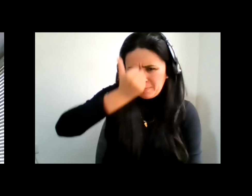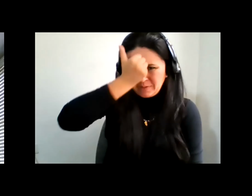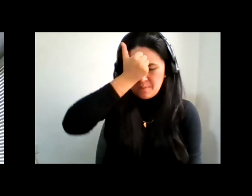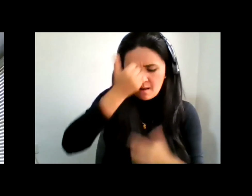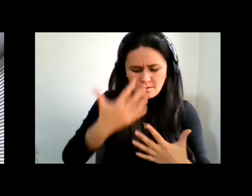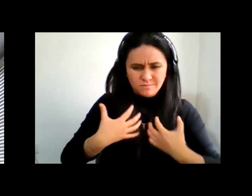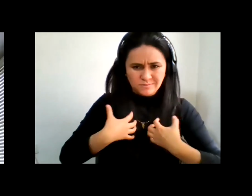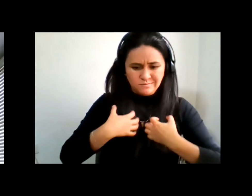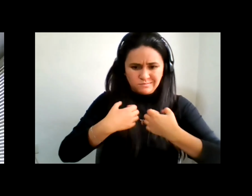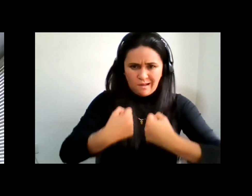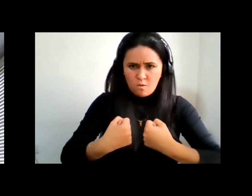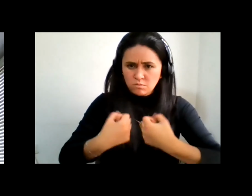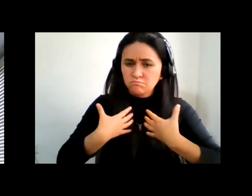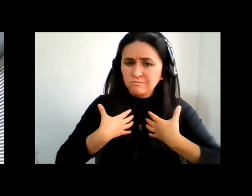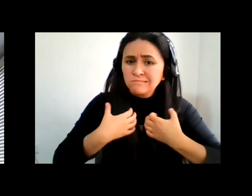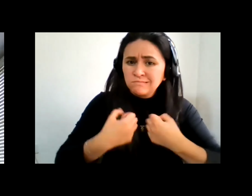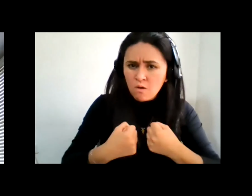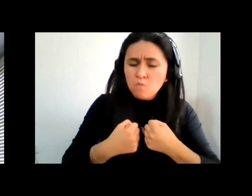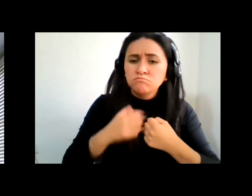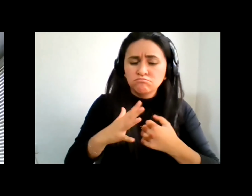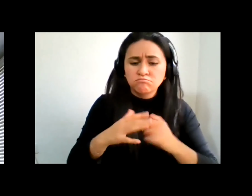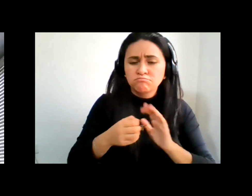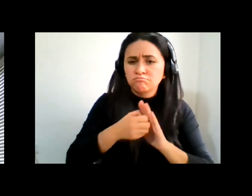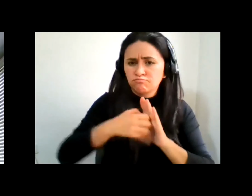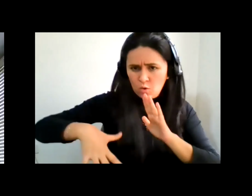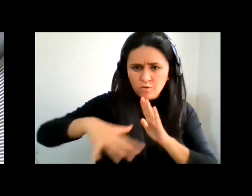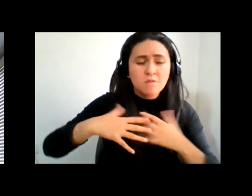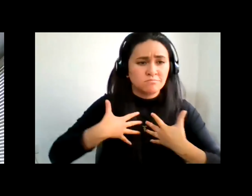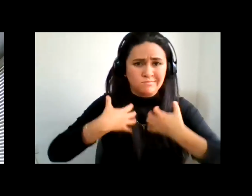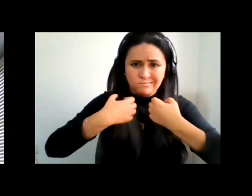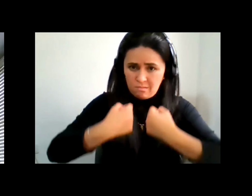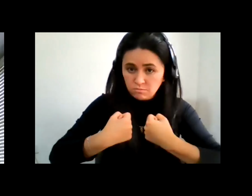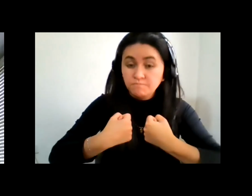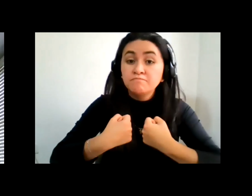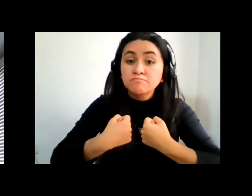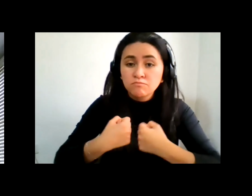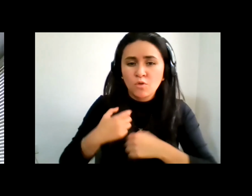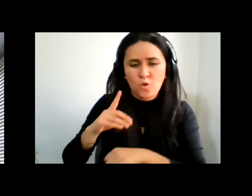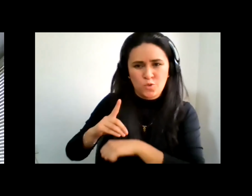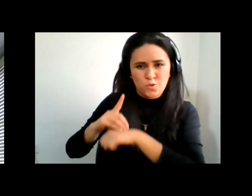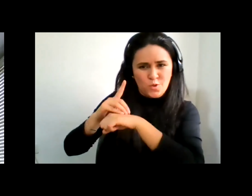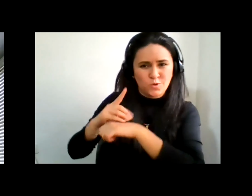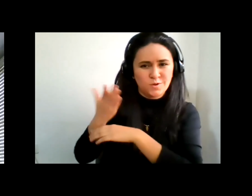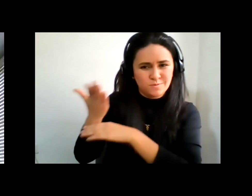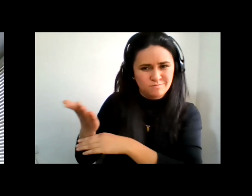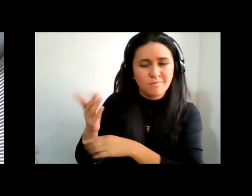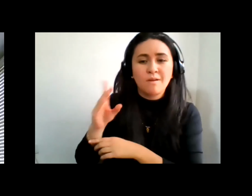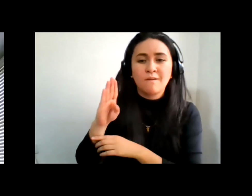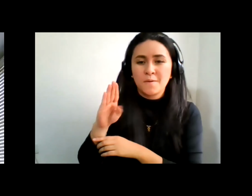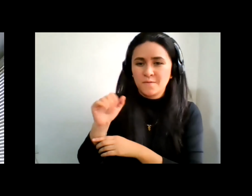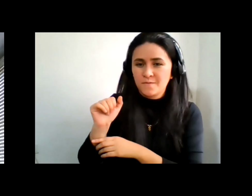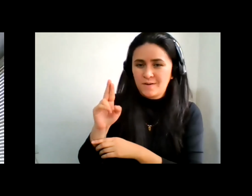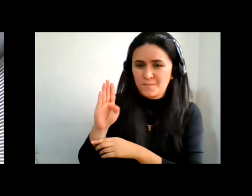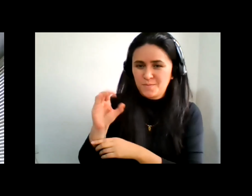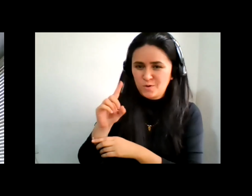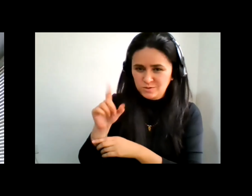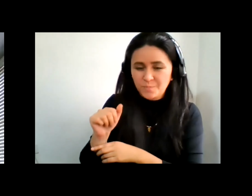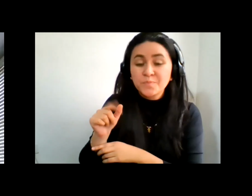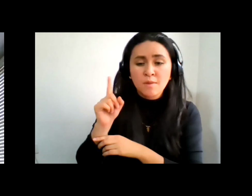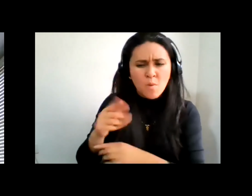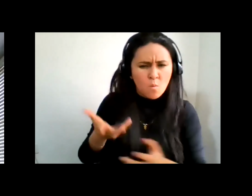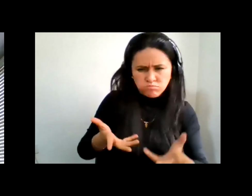public health functions. As Dr. Barbosa said, and in